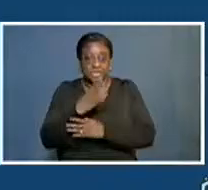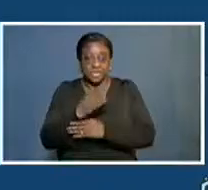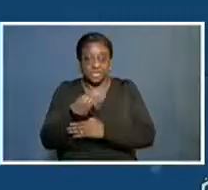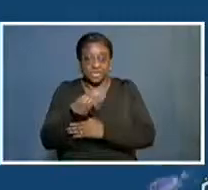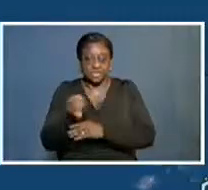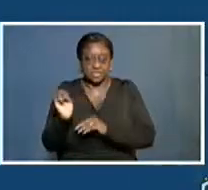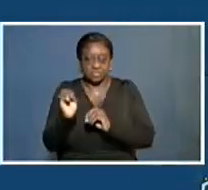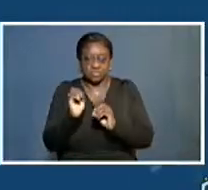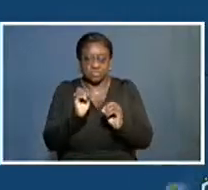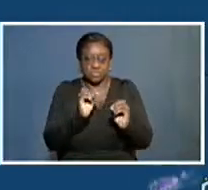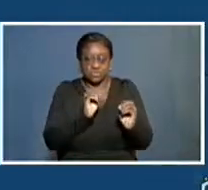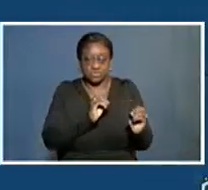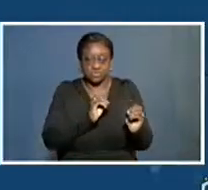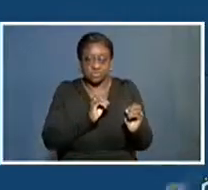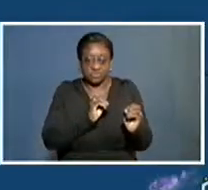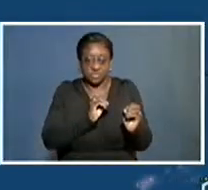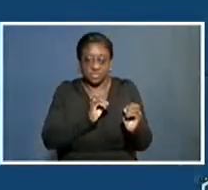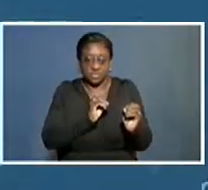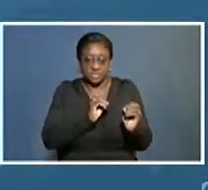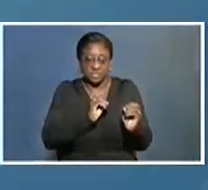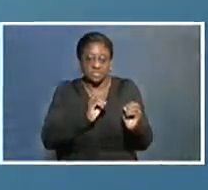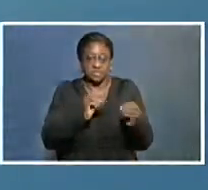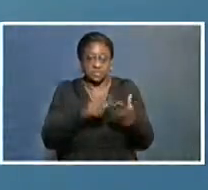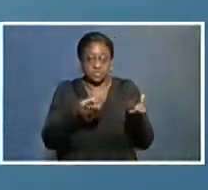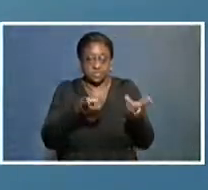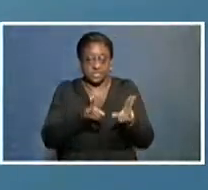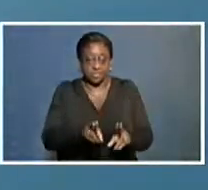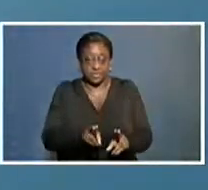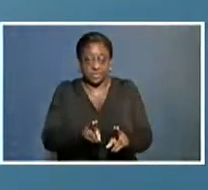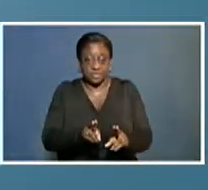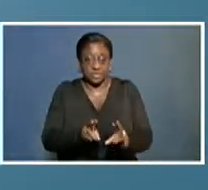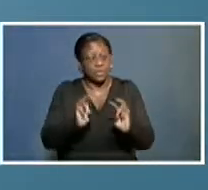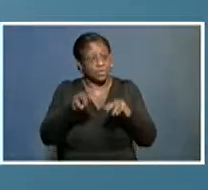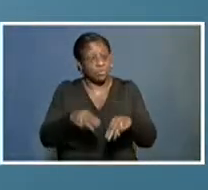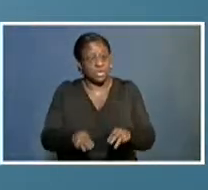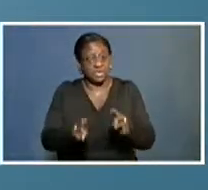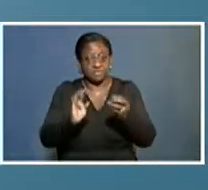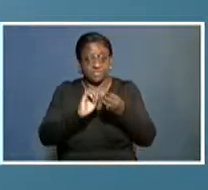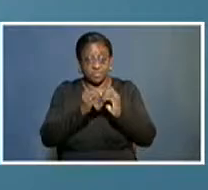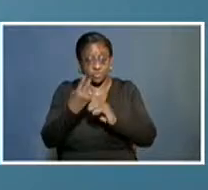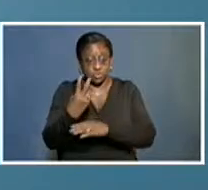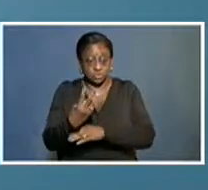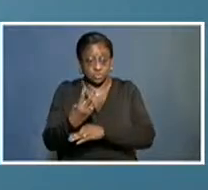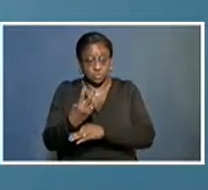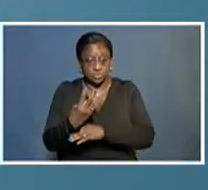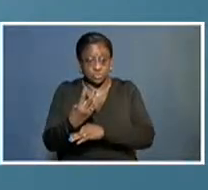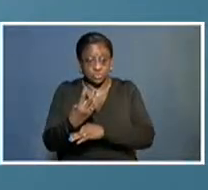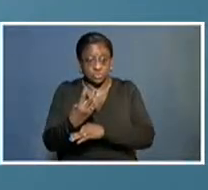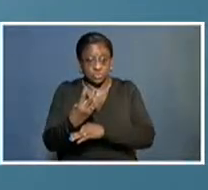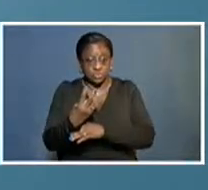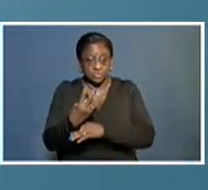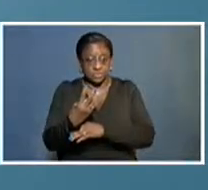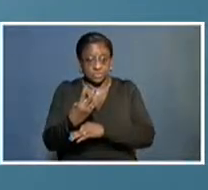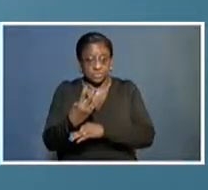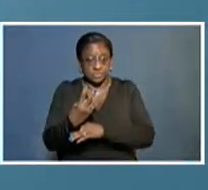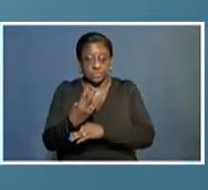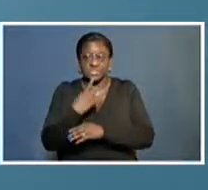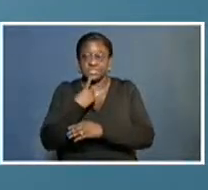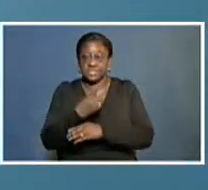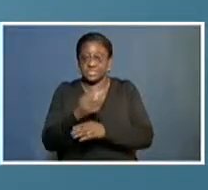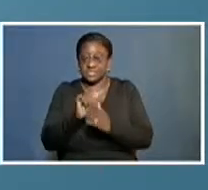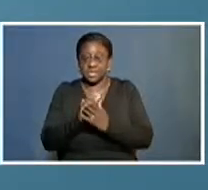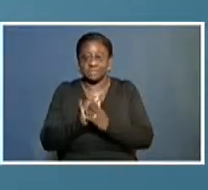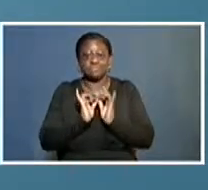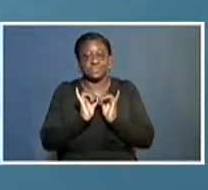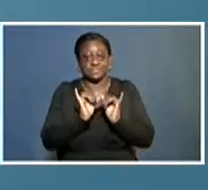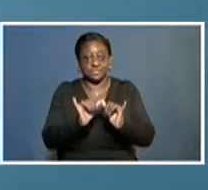into some unfavorable atmospheric conditions. Wave number 2, very little change in this system. This one still approaching